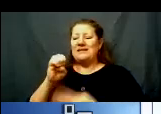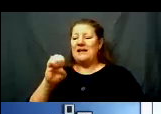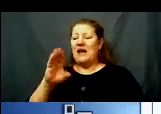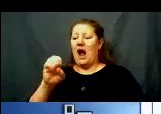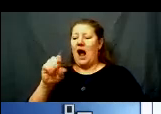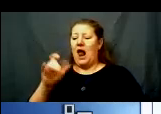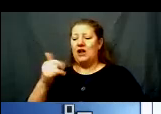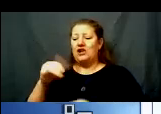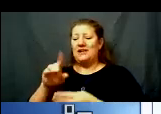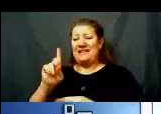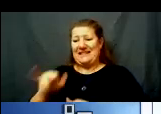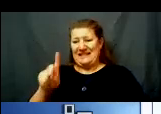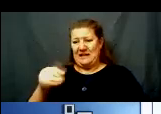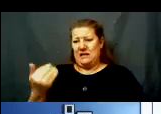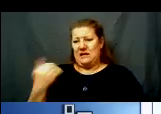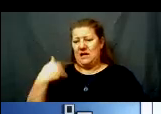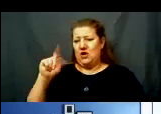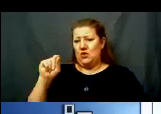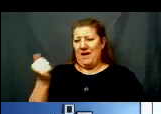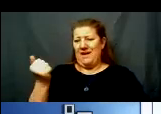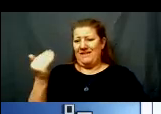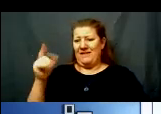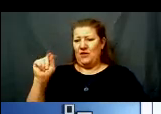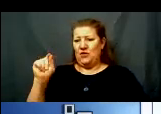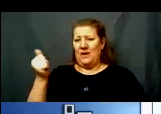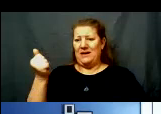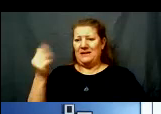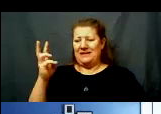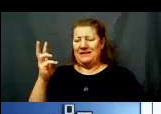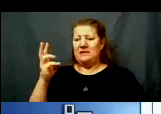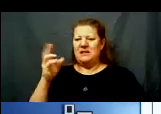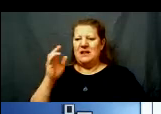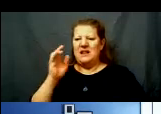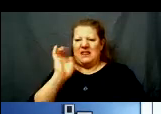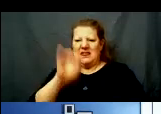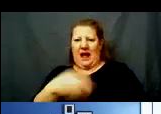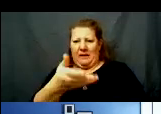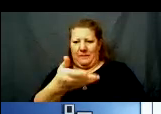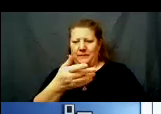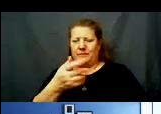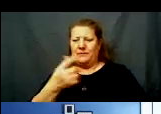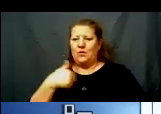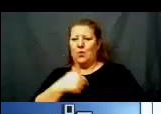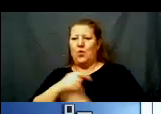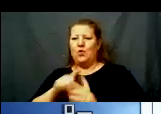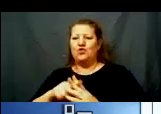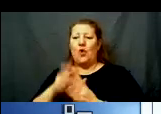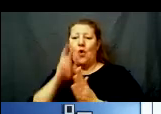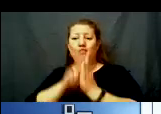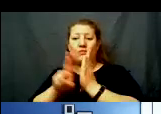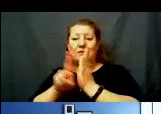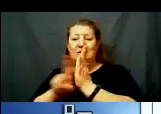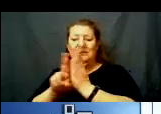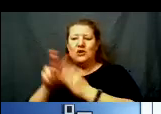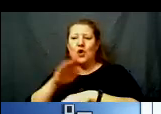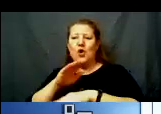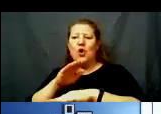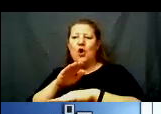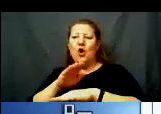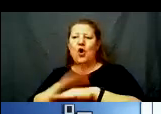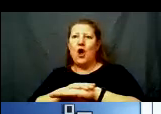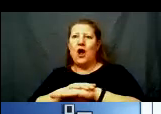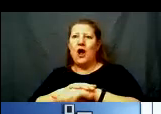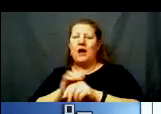and 2016 was in many ways just that. We began doing research on the